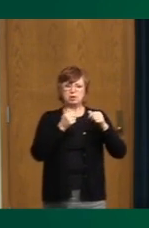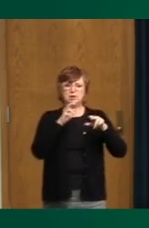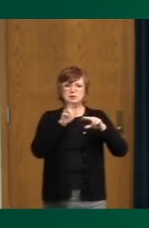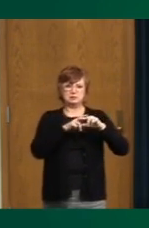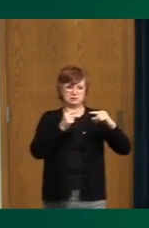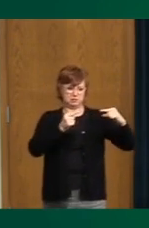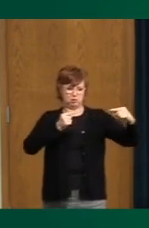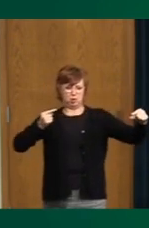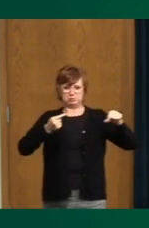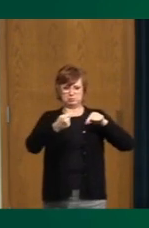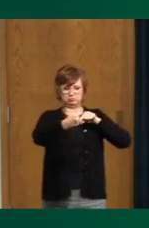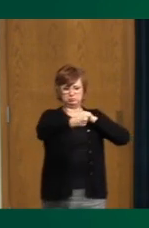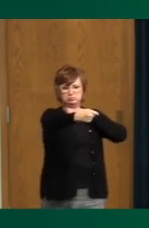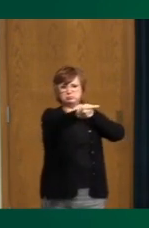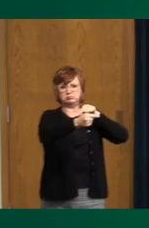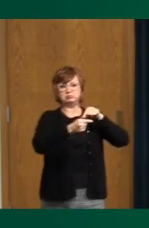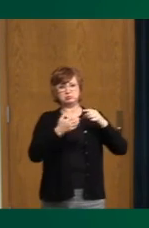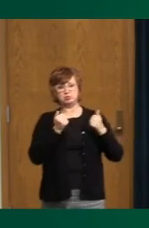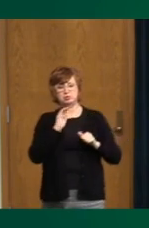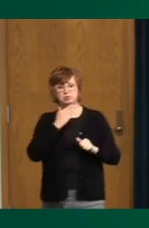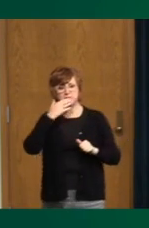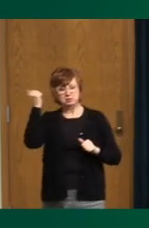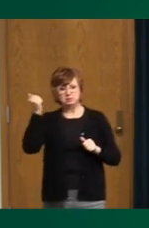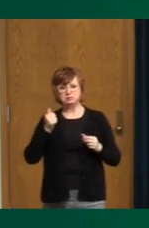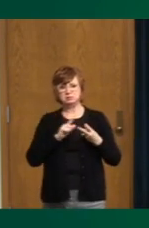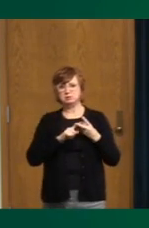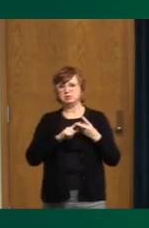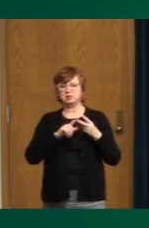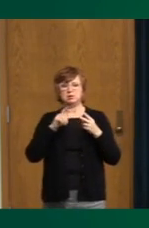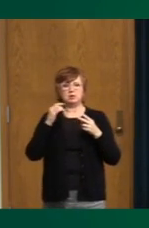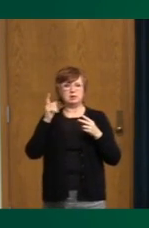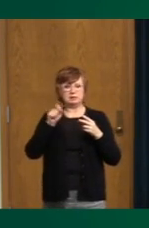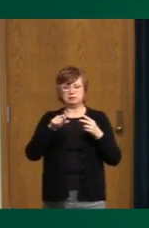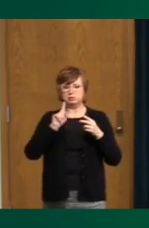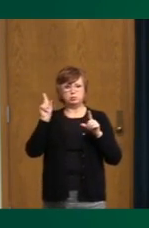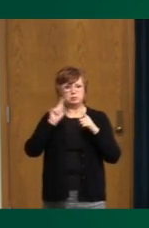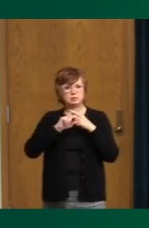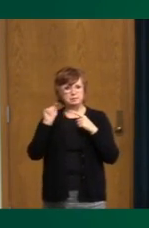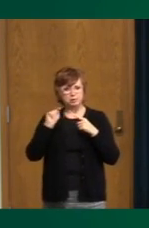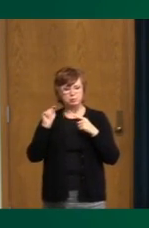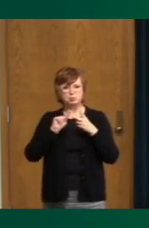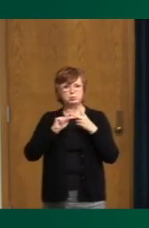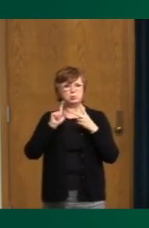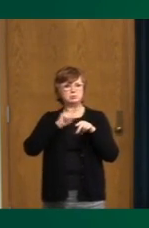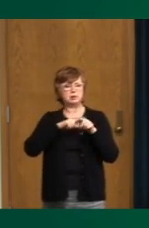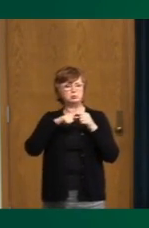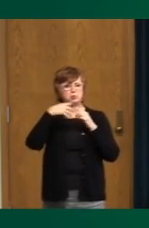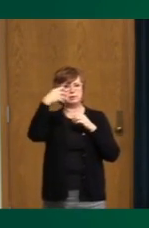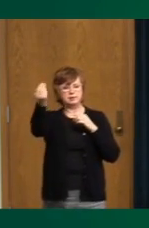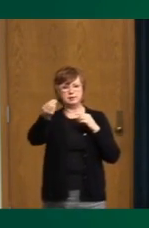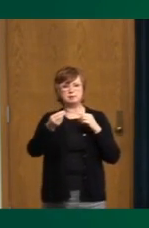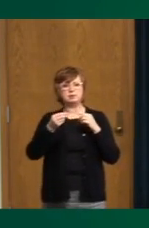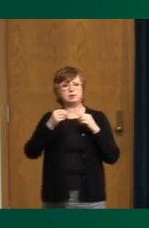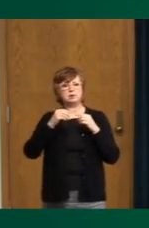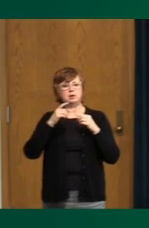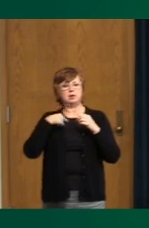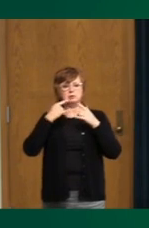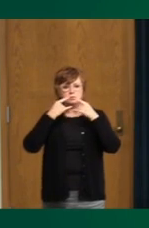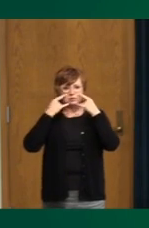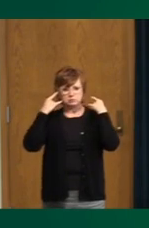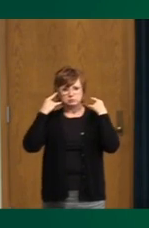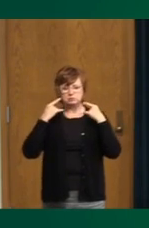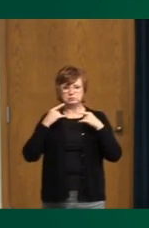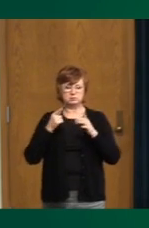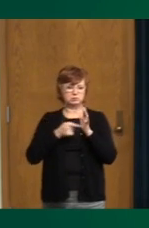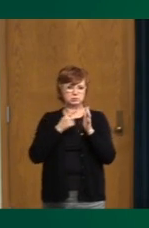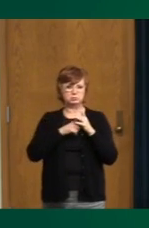bars, and then as you get up to leave or use the washroom, put your mask on again, carry your hand sanitizer with you. It's not easily available